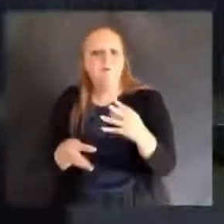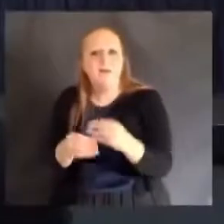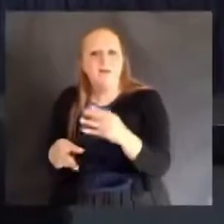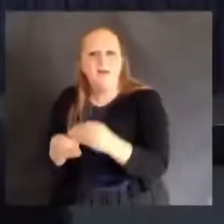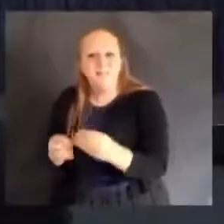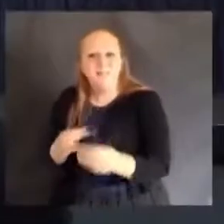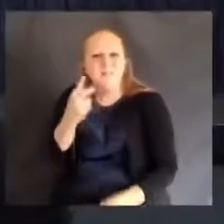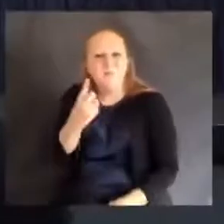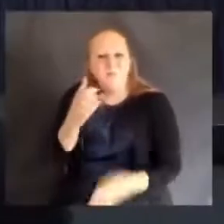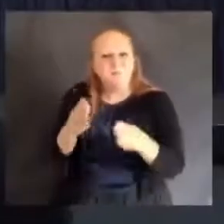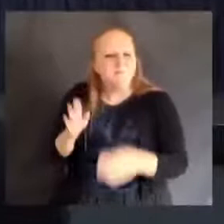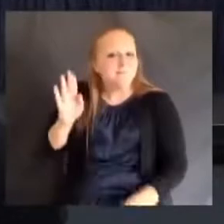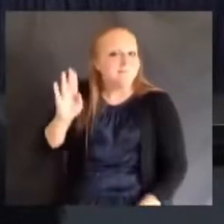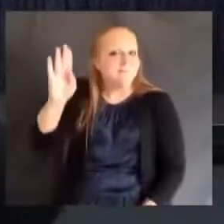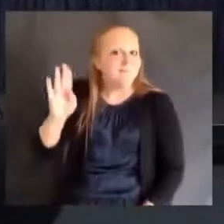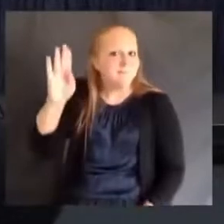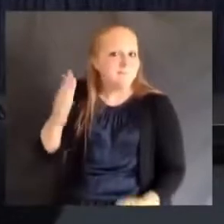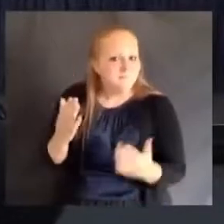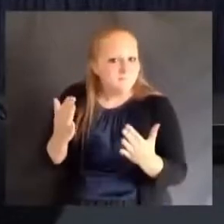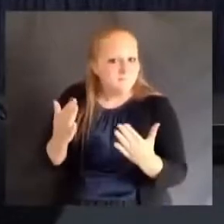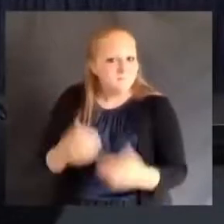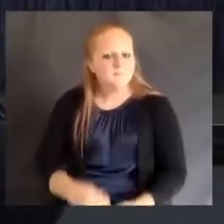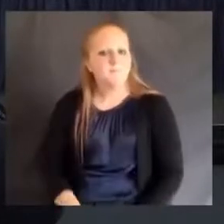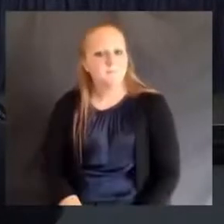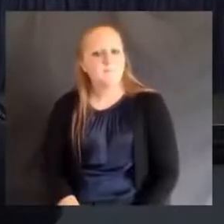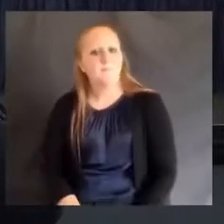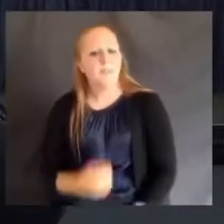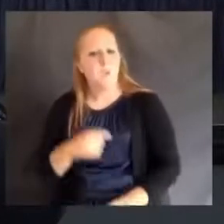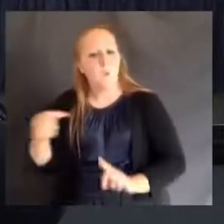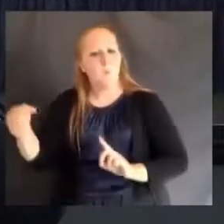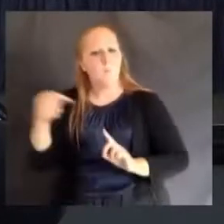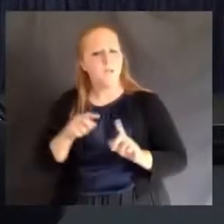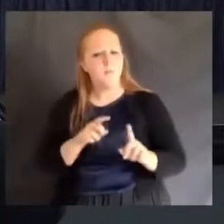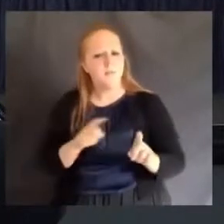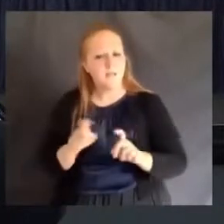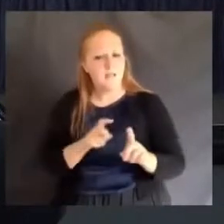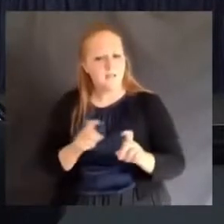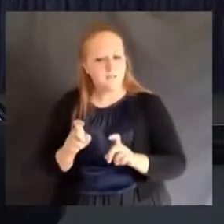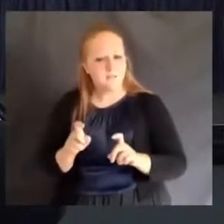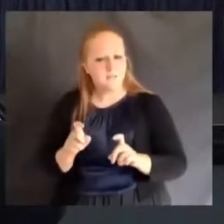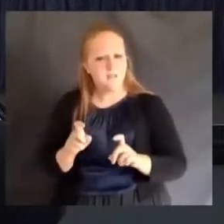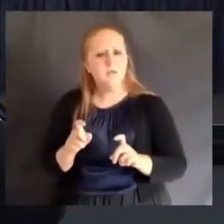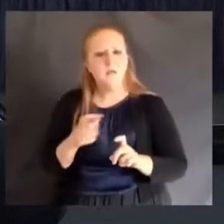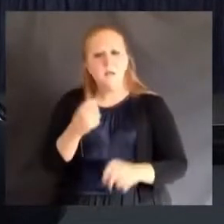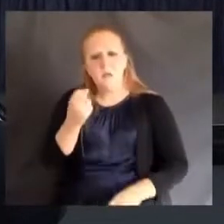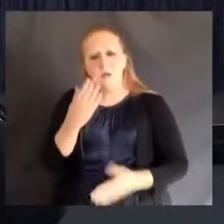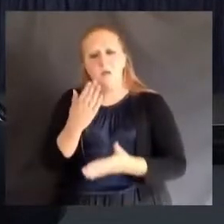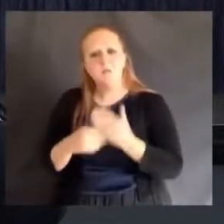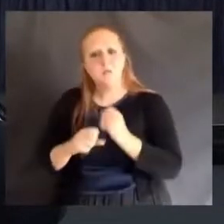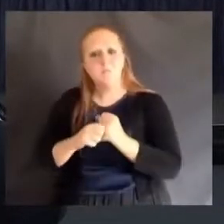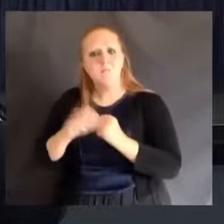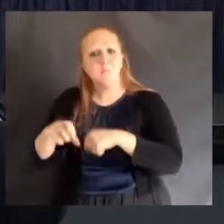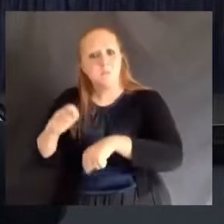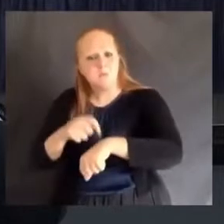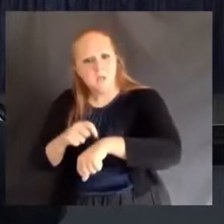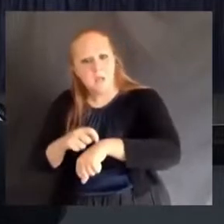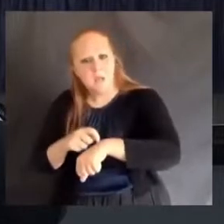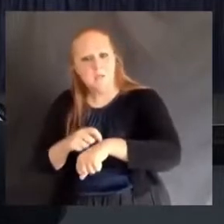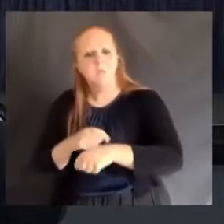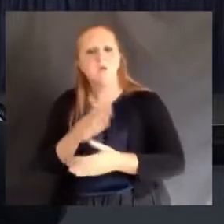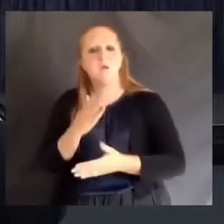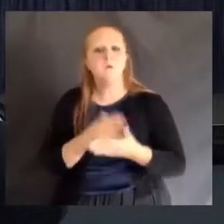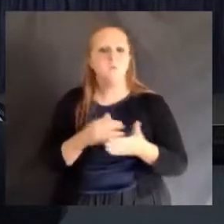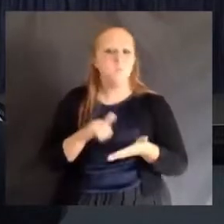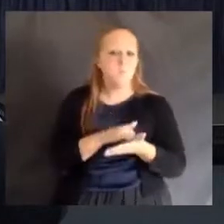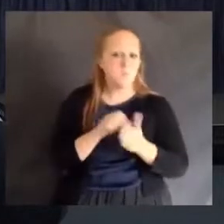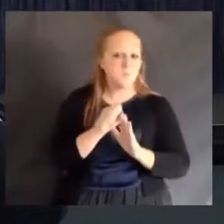you've been very patient. I'm sorry. Thank you, I appreciate it. Back to testing for a second. Given this increased lag time in the ones that are going to the main laboratories, is there